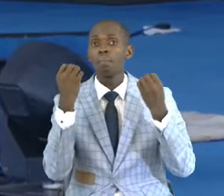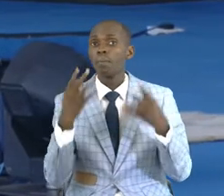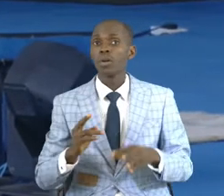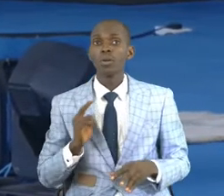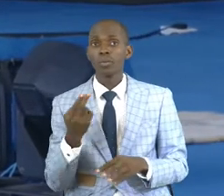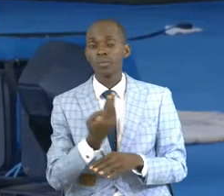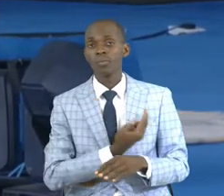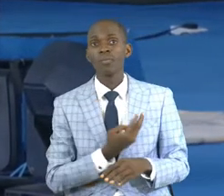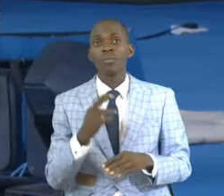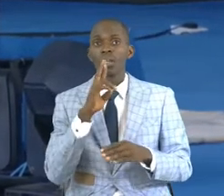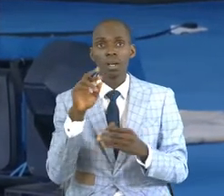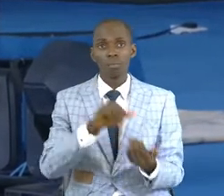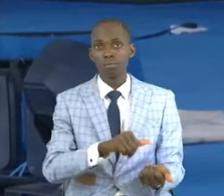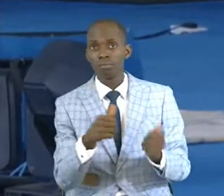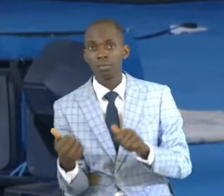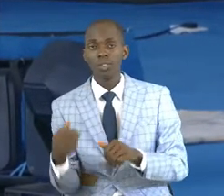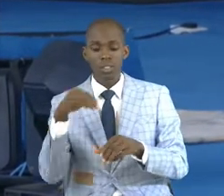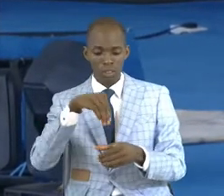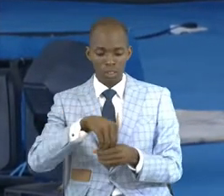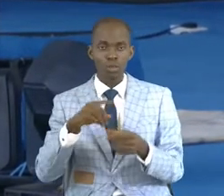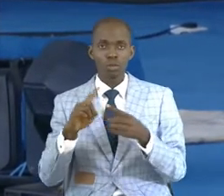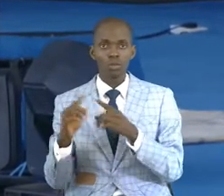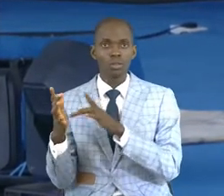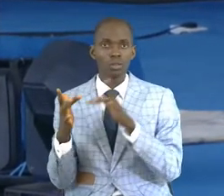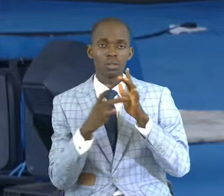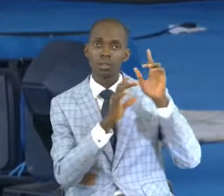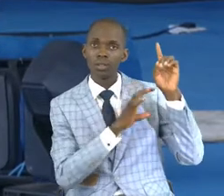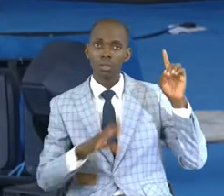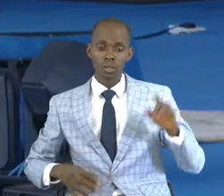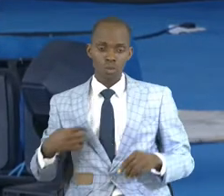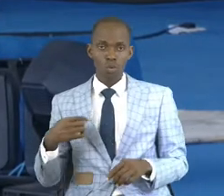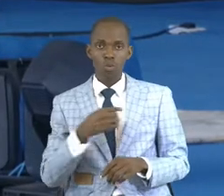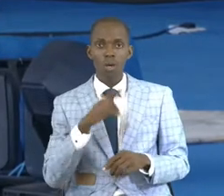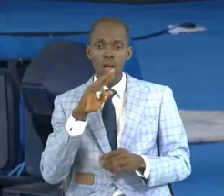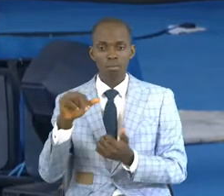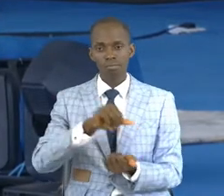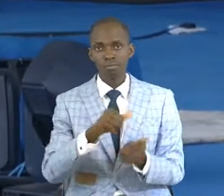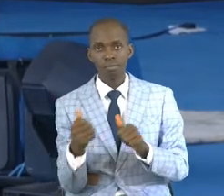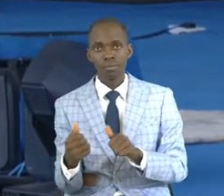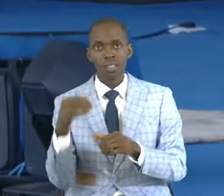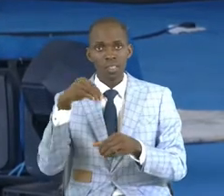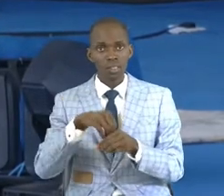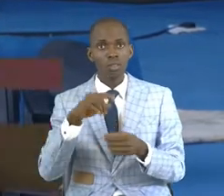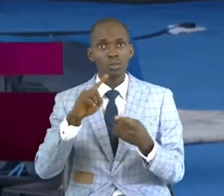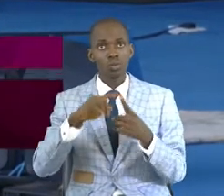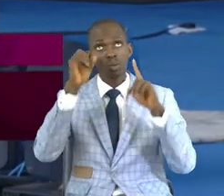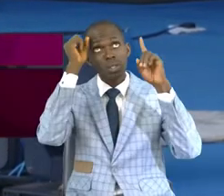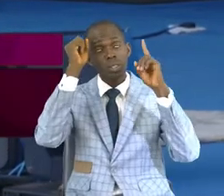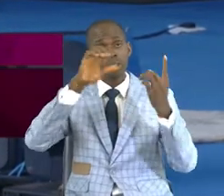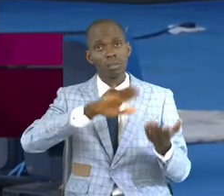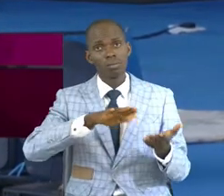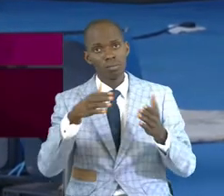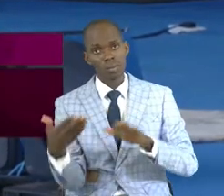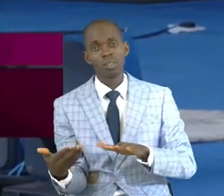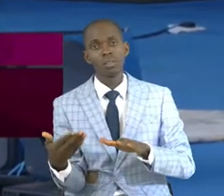baptized into Jesus Christ, were baptized into his death. Look at verse